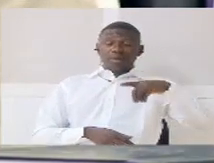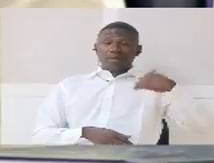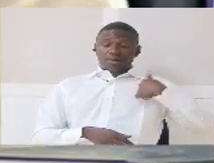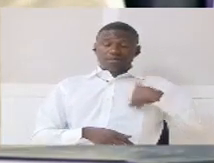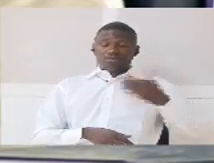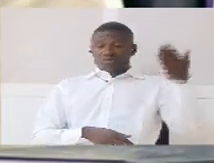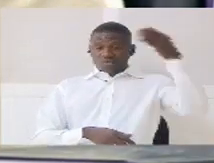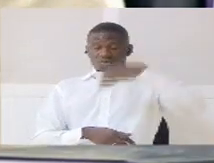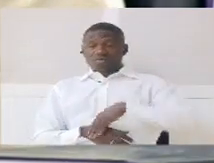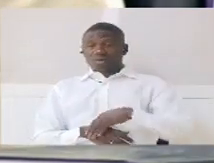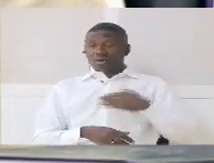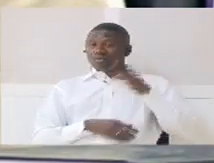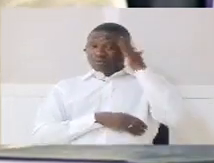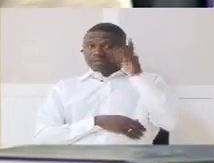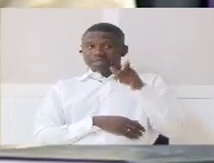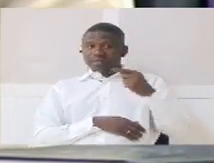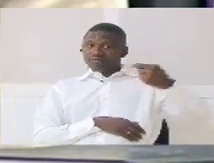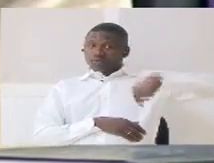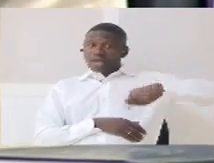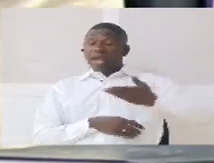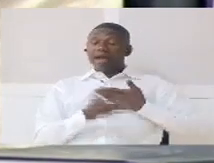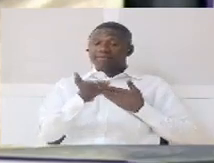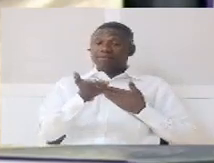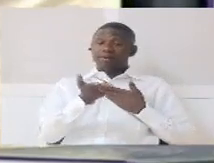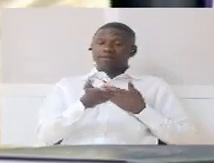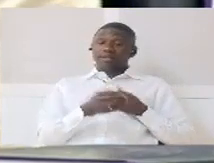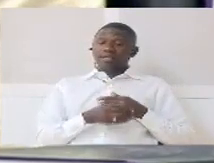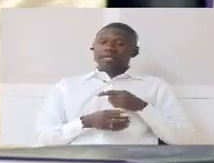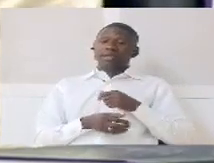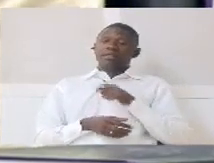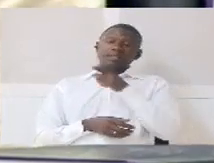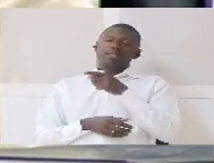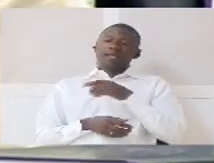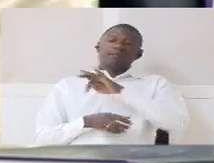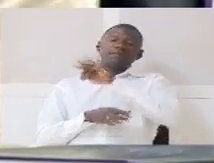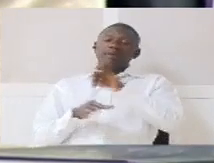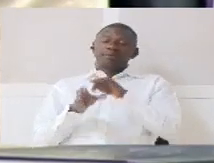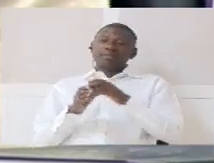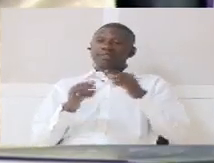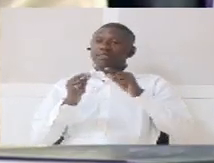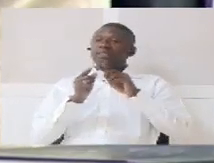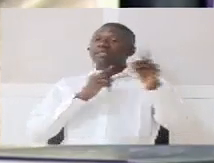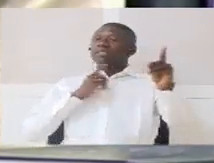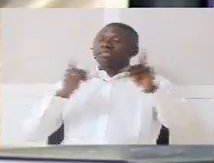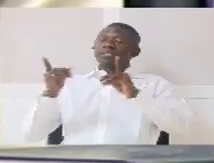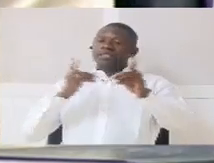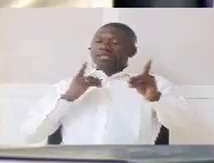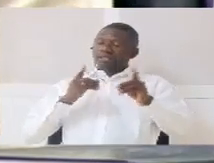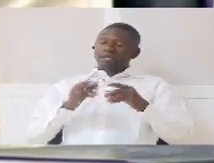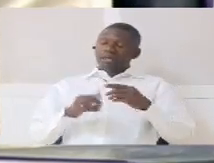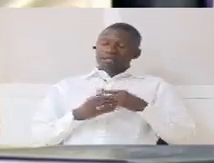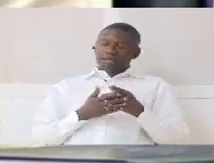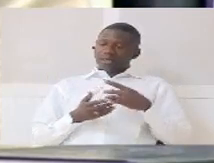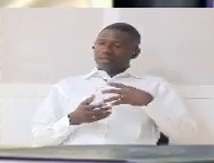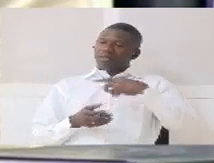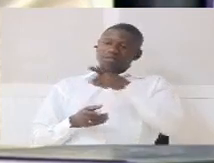know that he is someone who has money. So attend the family but distancing imala kul kalam along and he had left the family. He is separated